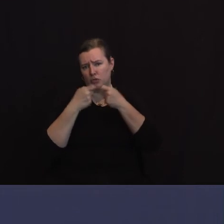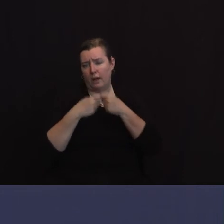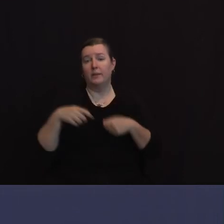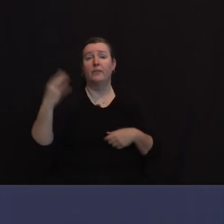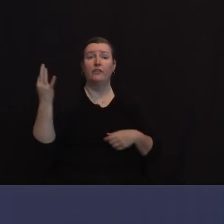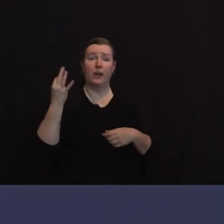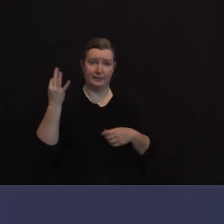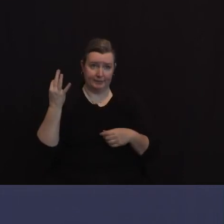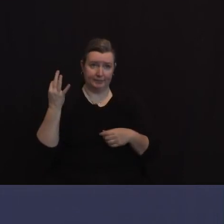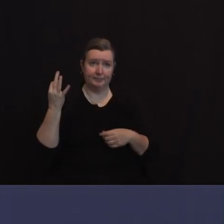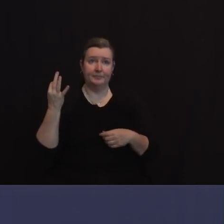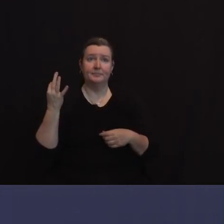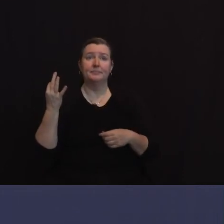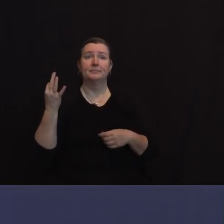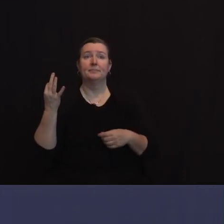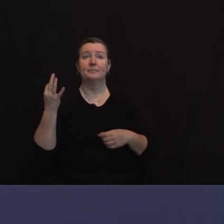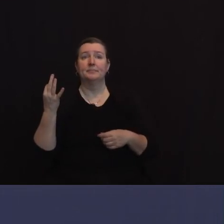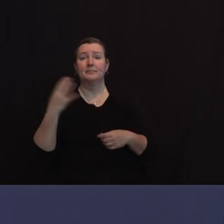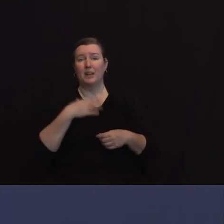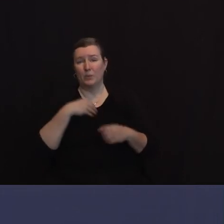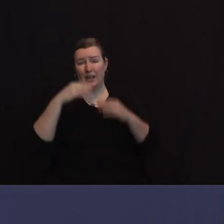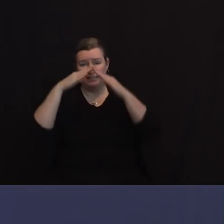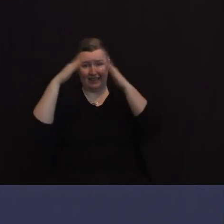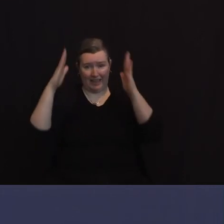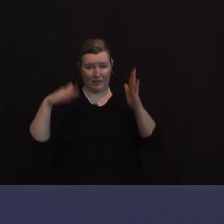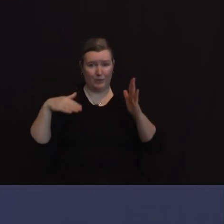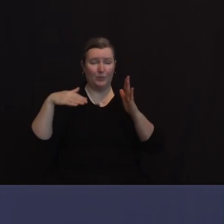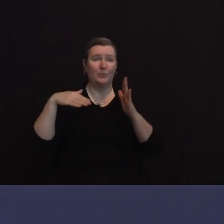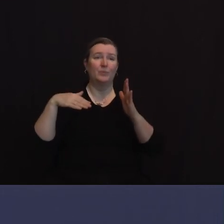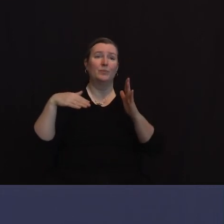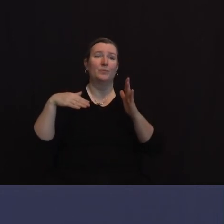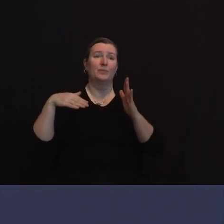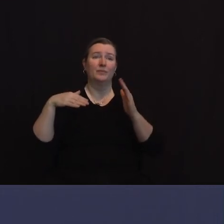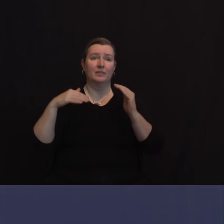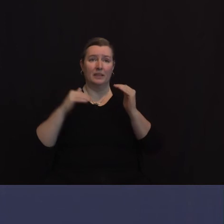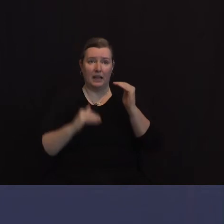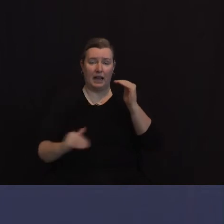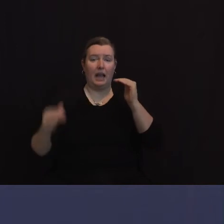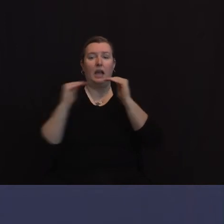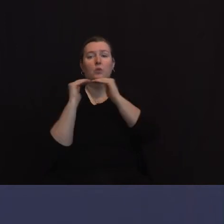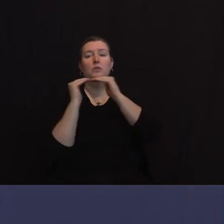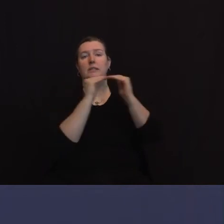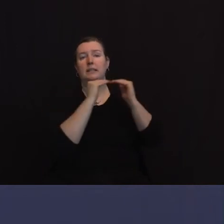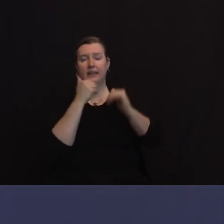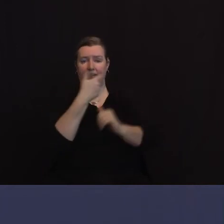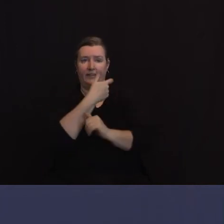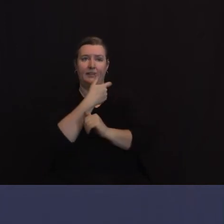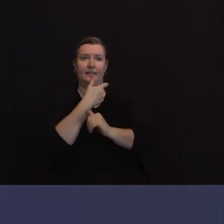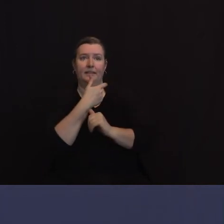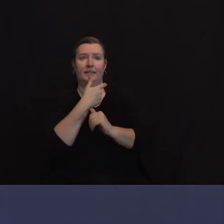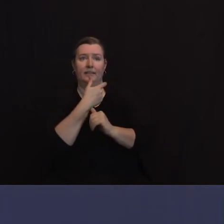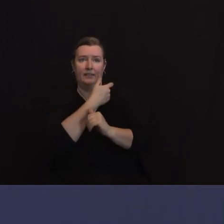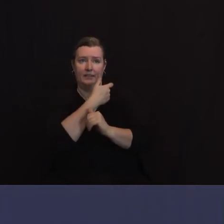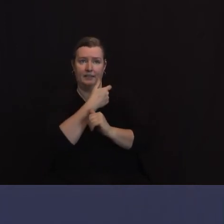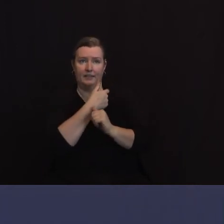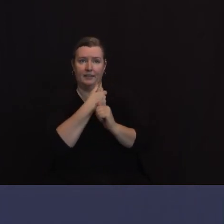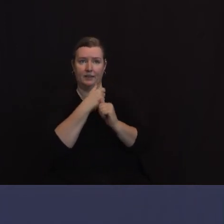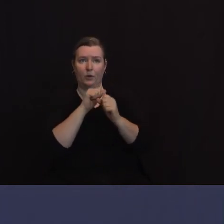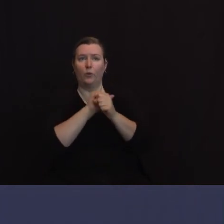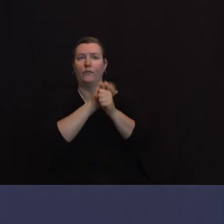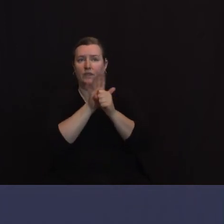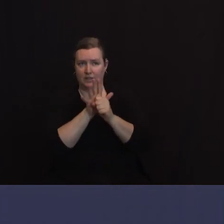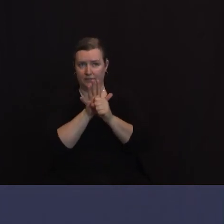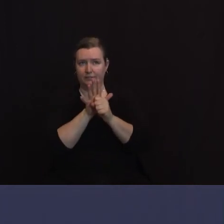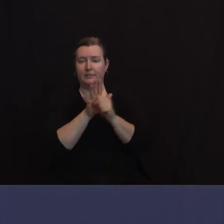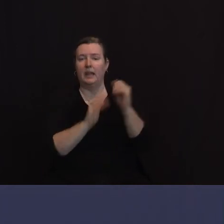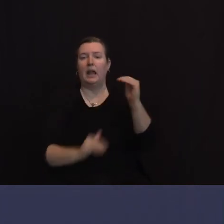House equity vaccine head, or I should say COVID equity head with